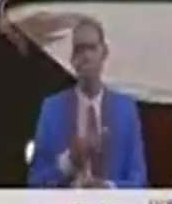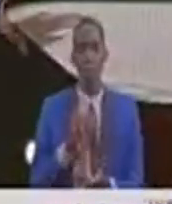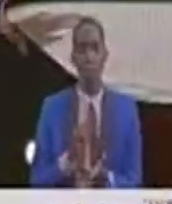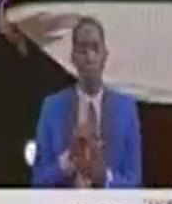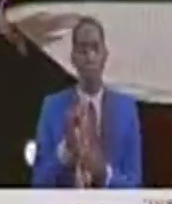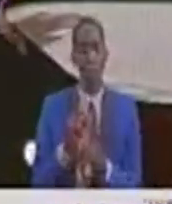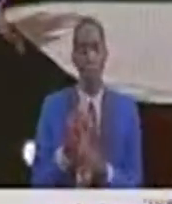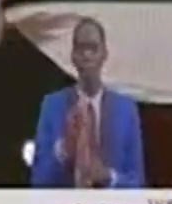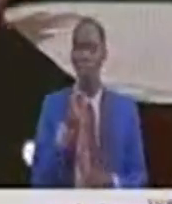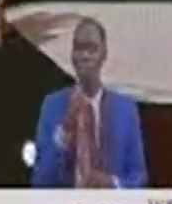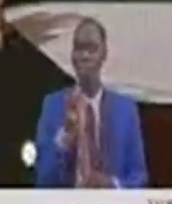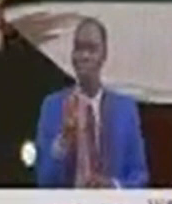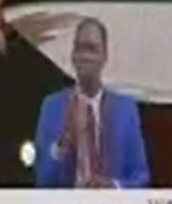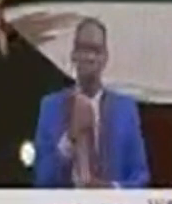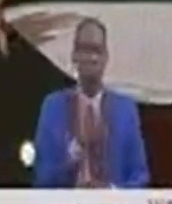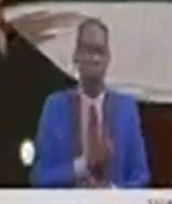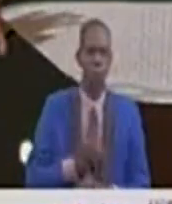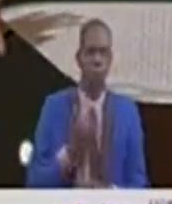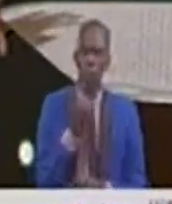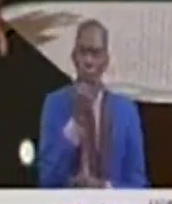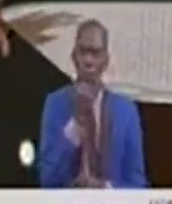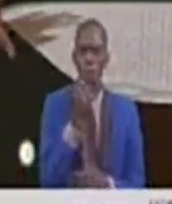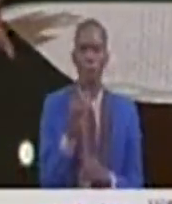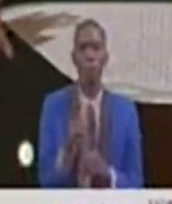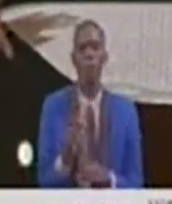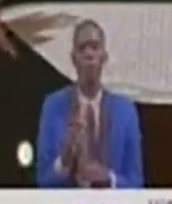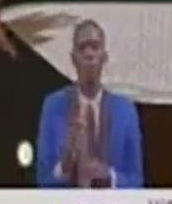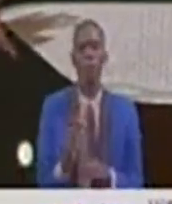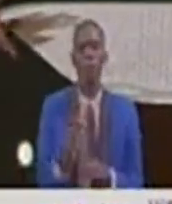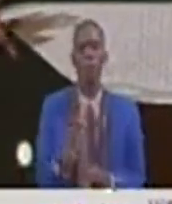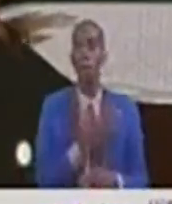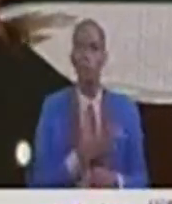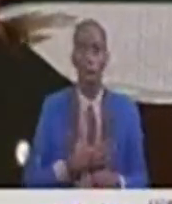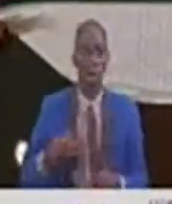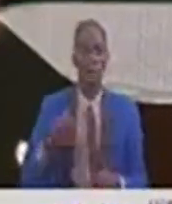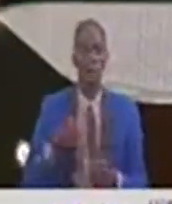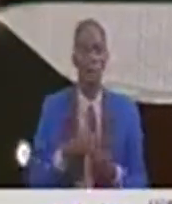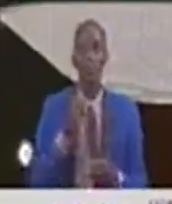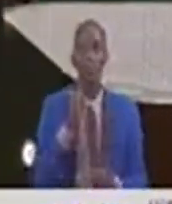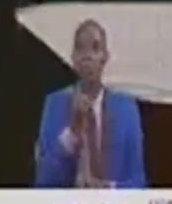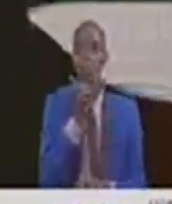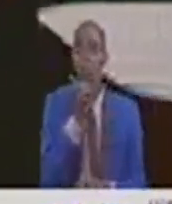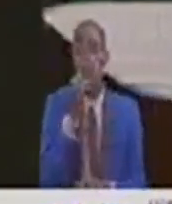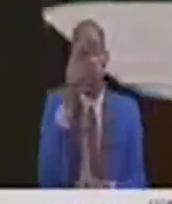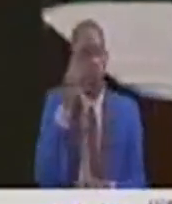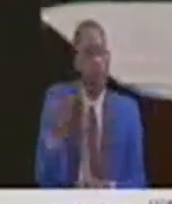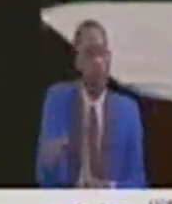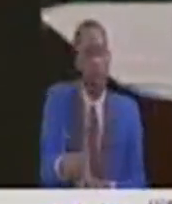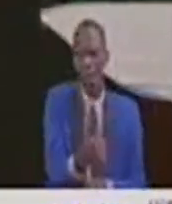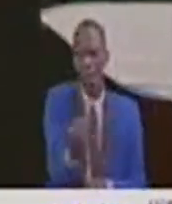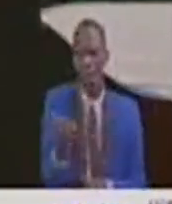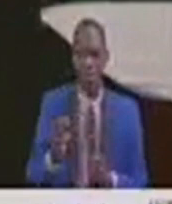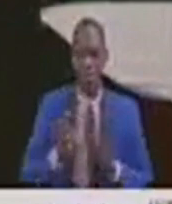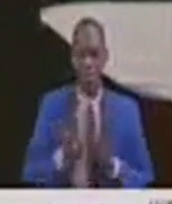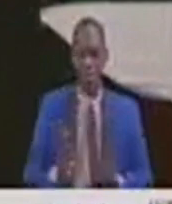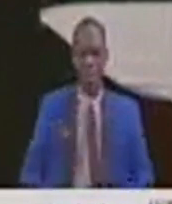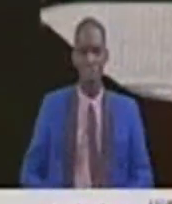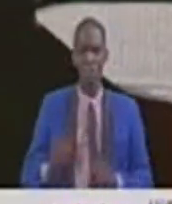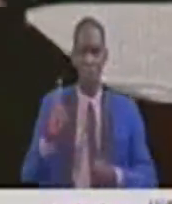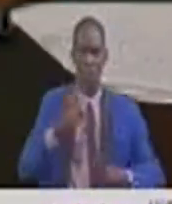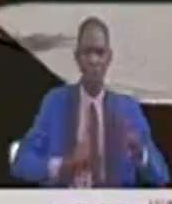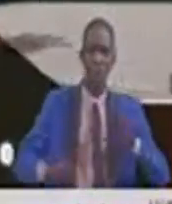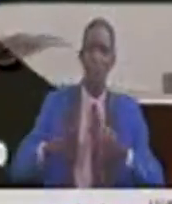statement by anyone, the subjects of the King of Kings, to say, you made us err from thy